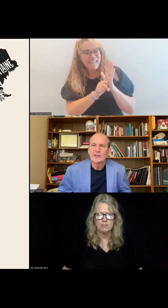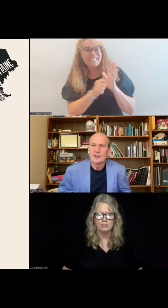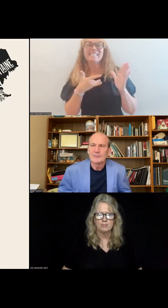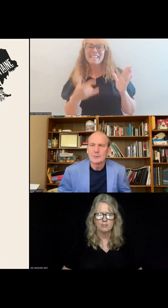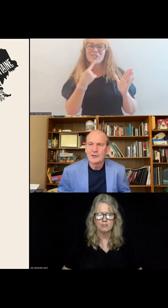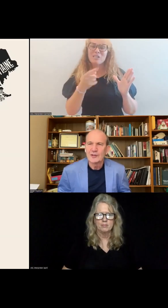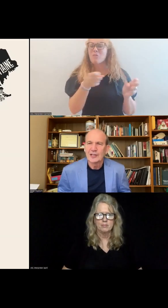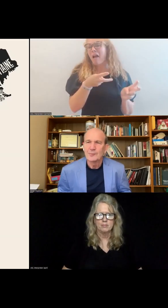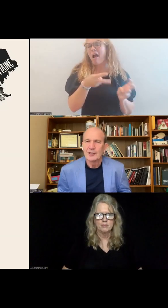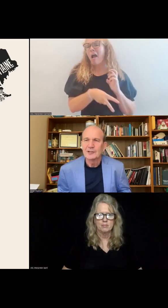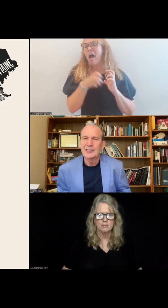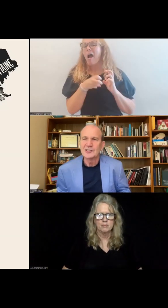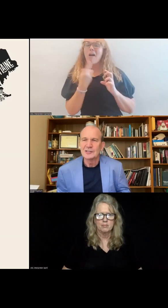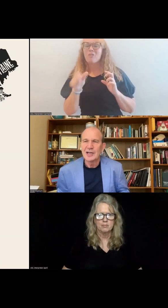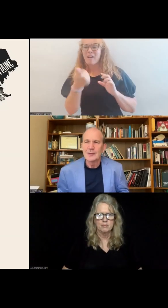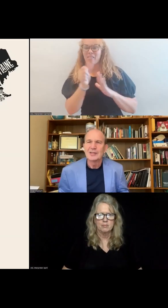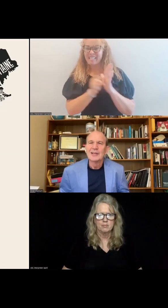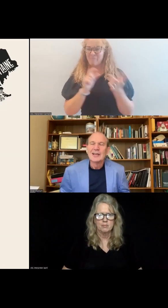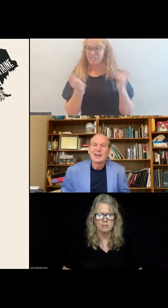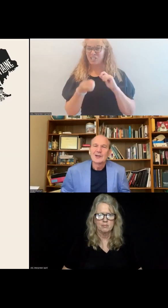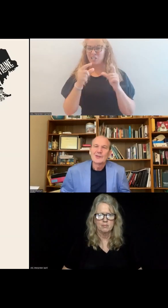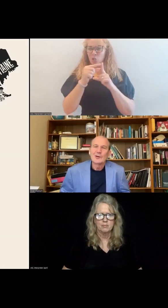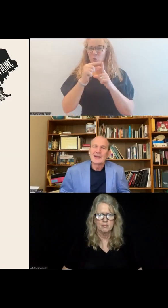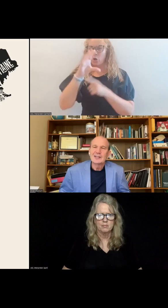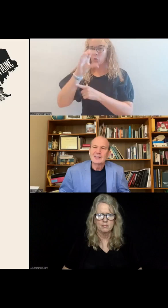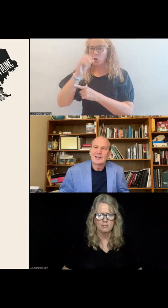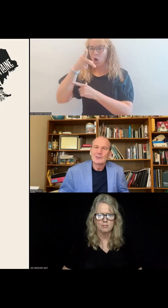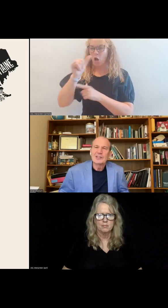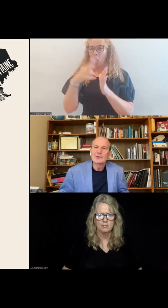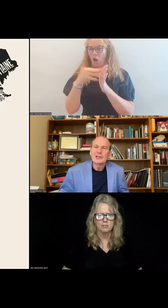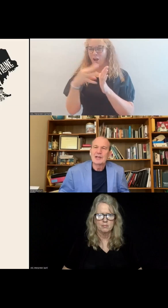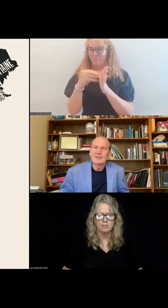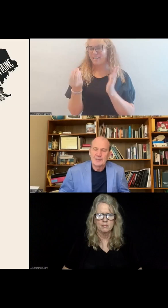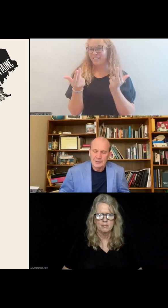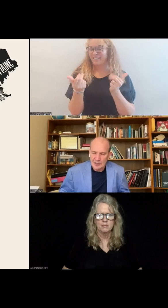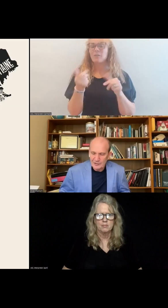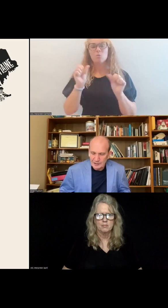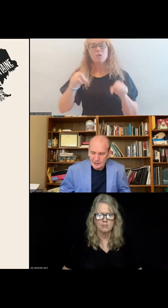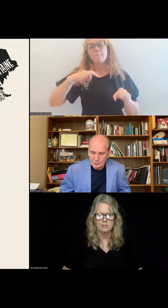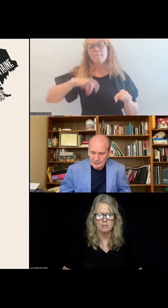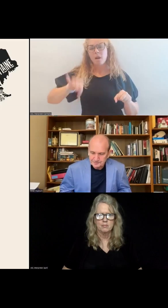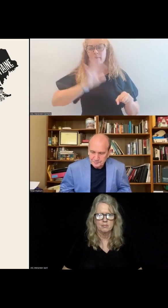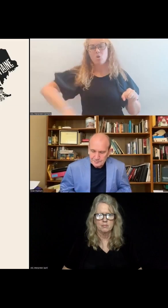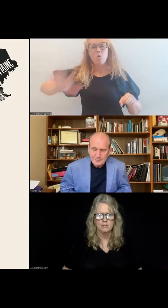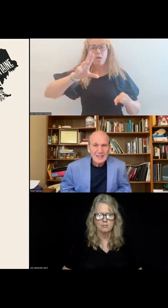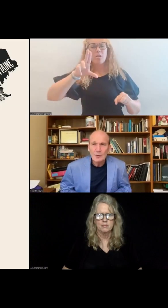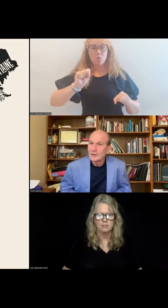that we can steal from other states, but I'll change it to copy. So that we can really benefit across the